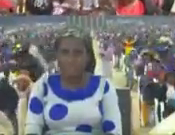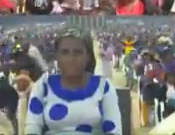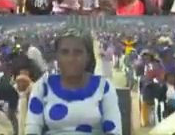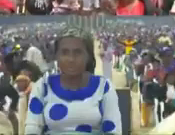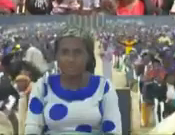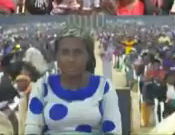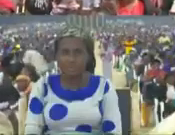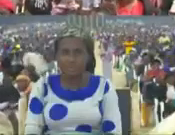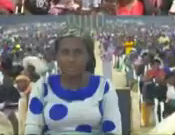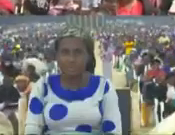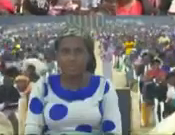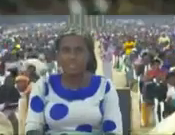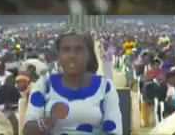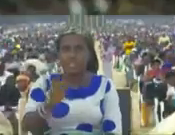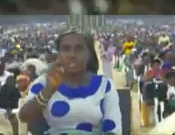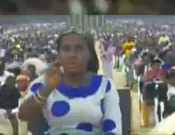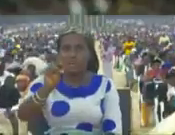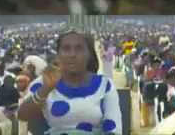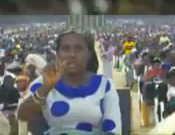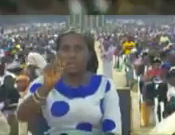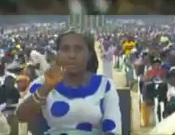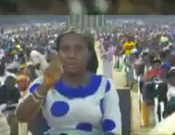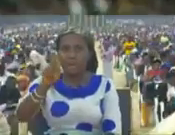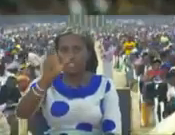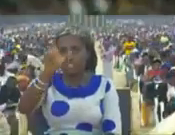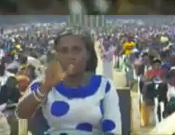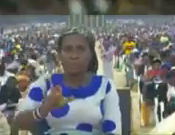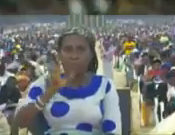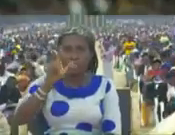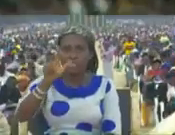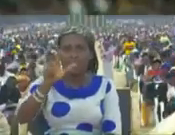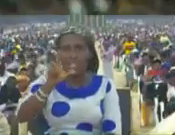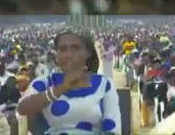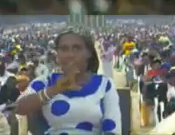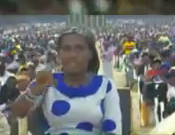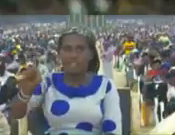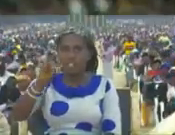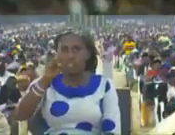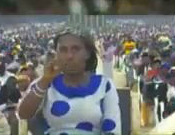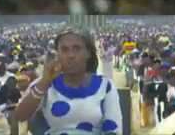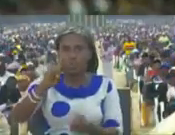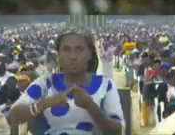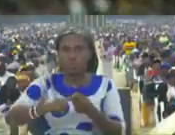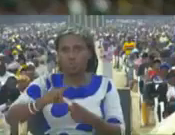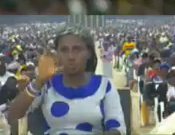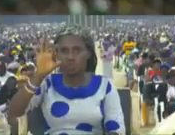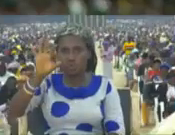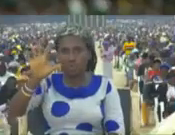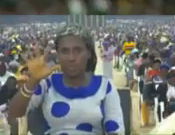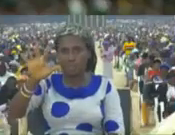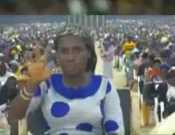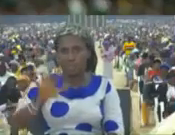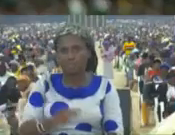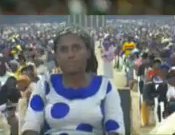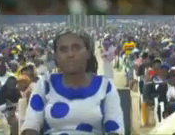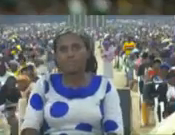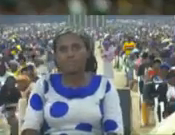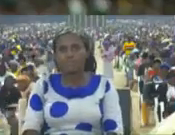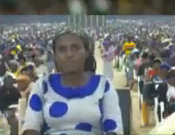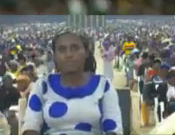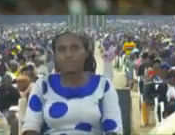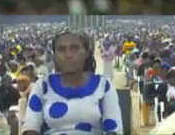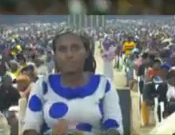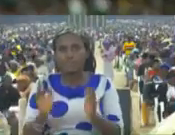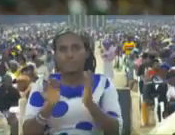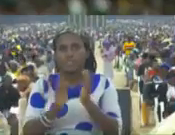In Mark chapter 3, verse 1 to 5. Mark 3, verse 1 to 5. The